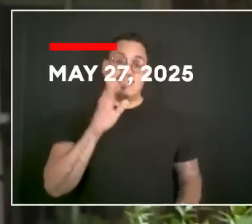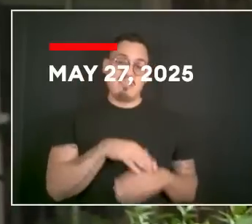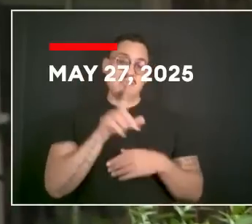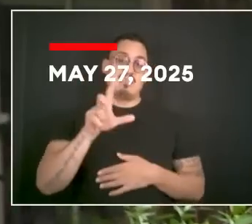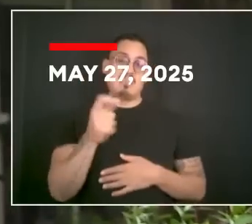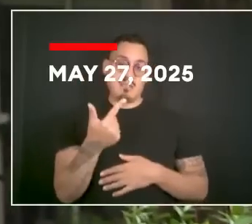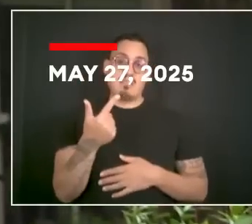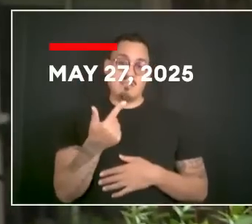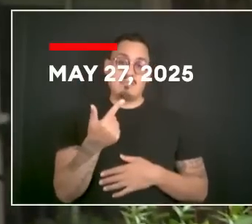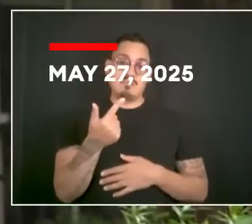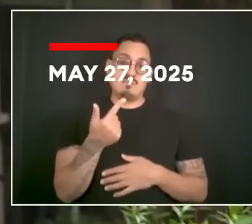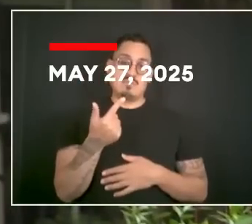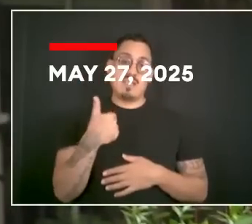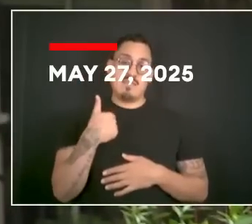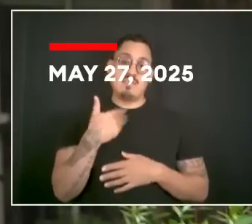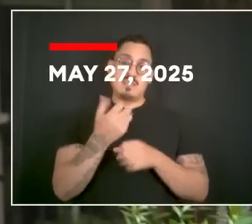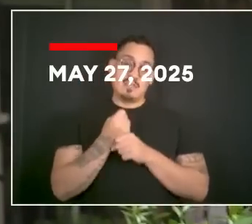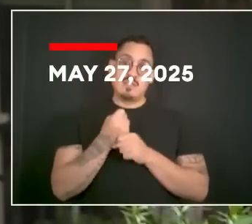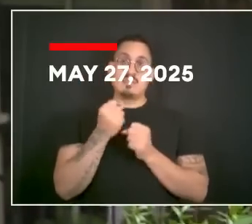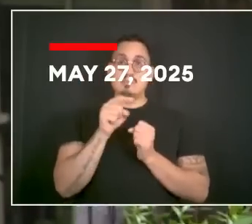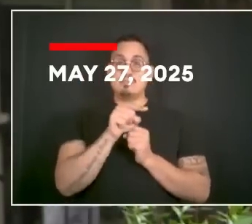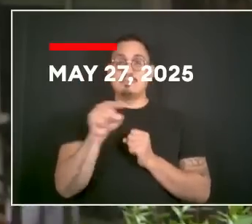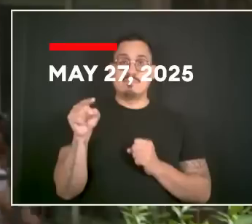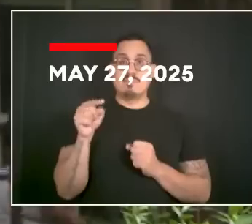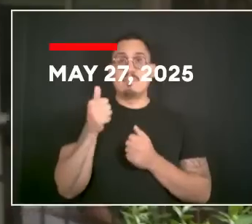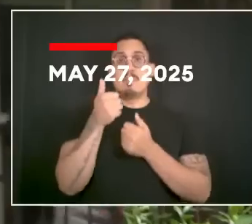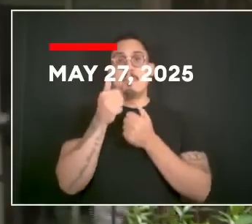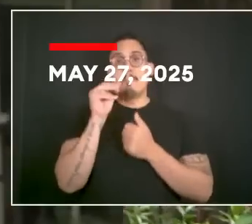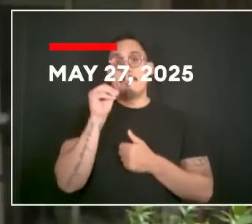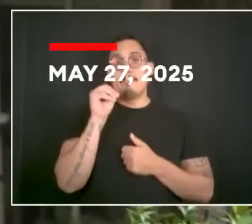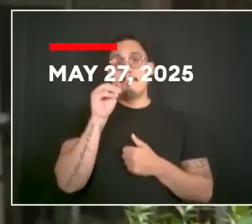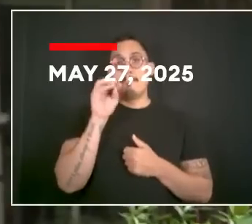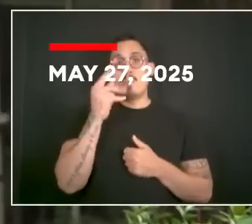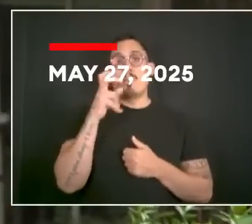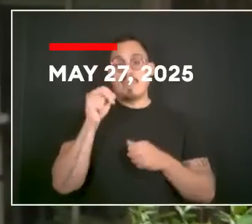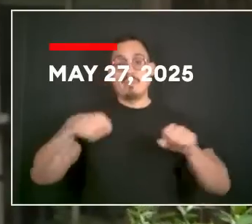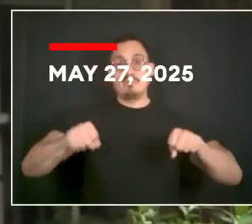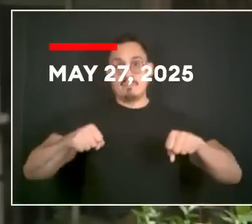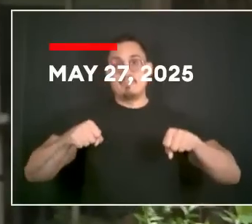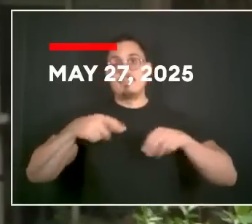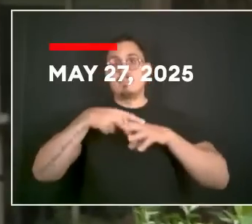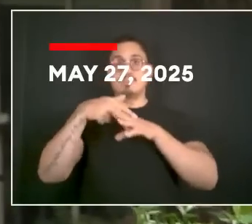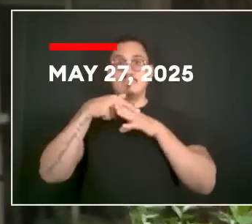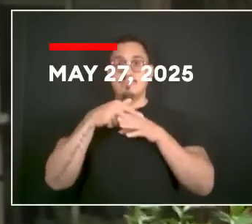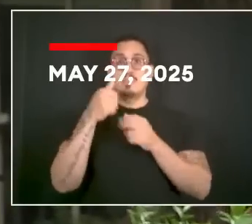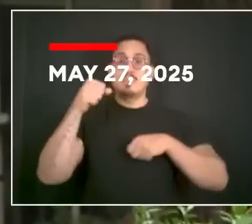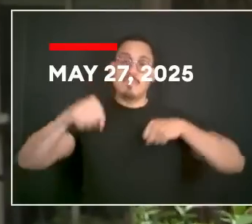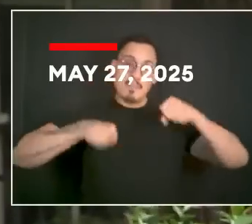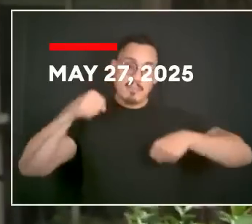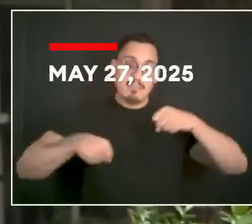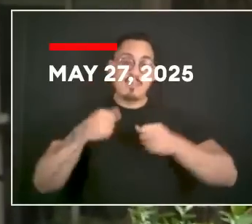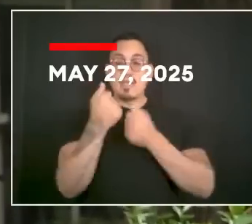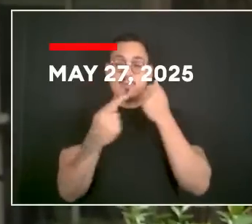to get everything from the mopeds to the bikes, everyone who is not following the